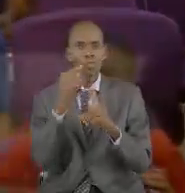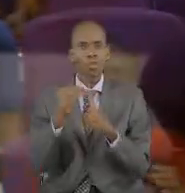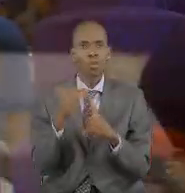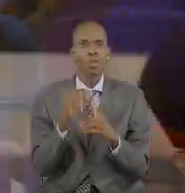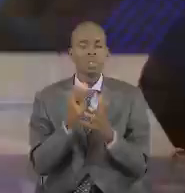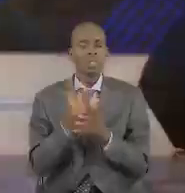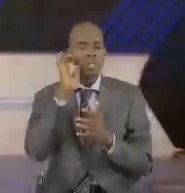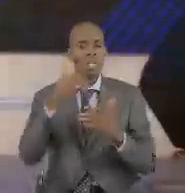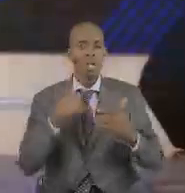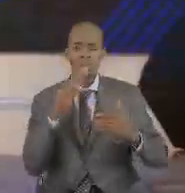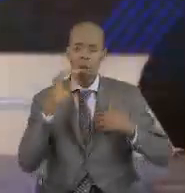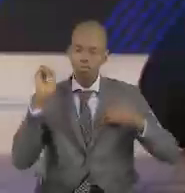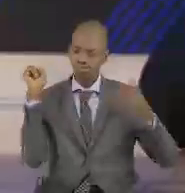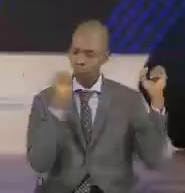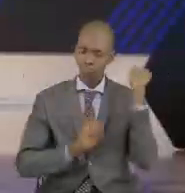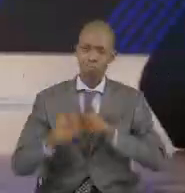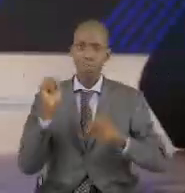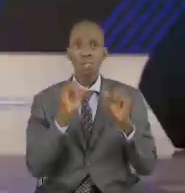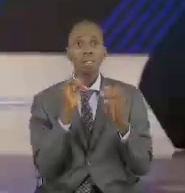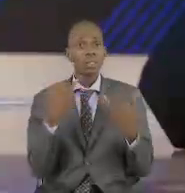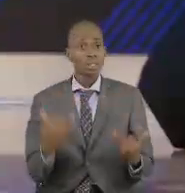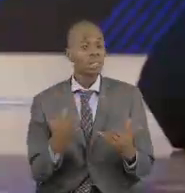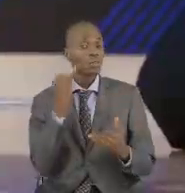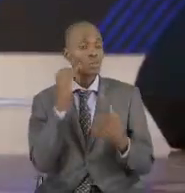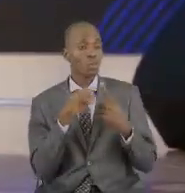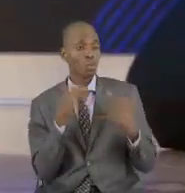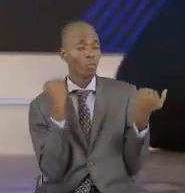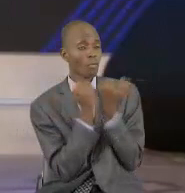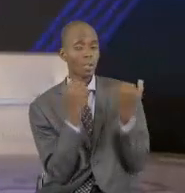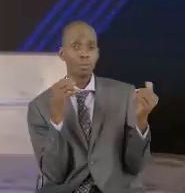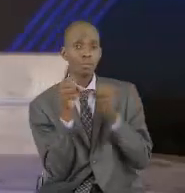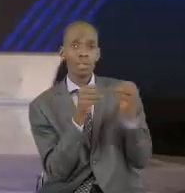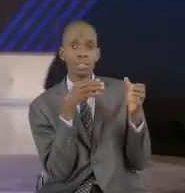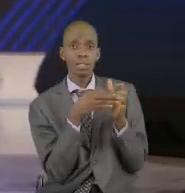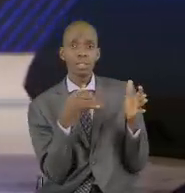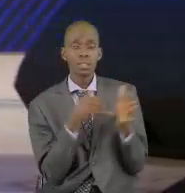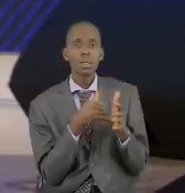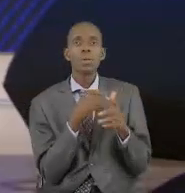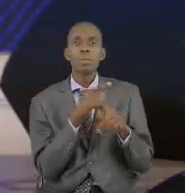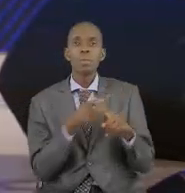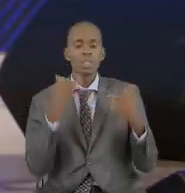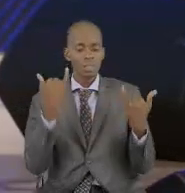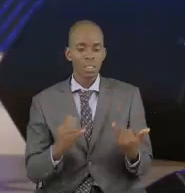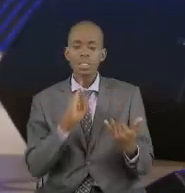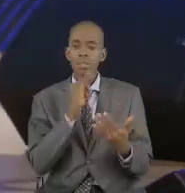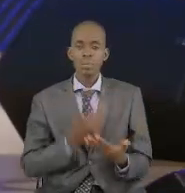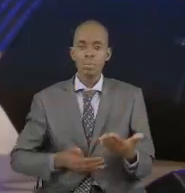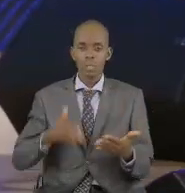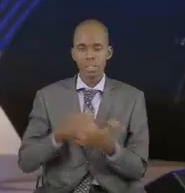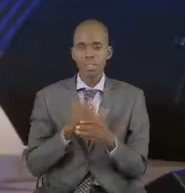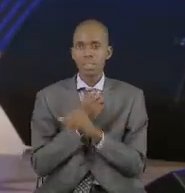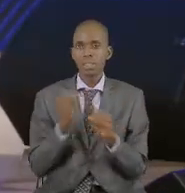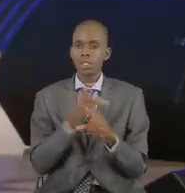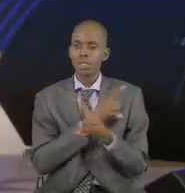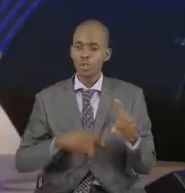fighting. But now, instead of fighting that, he became born again. The Lord Jesus has spoken unto him on the way